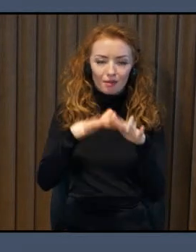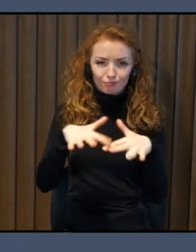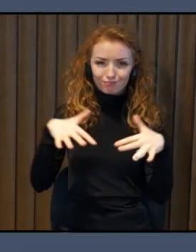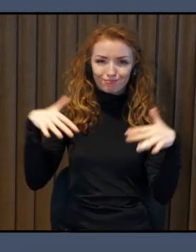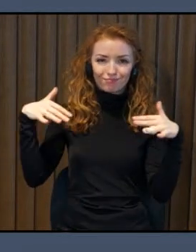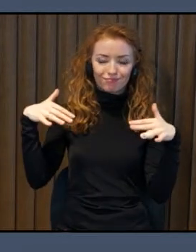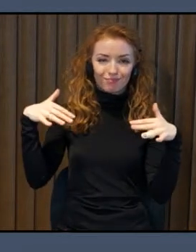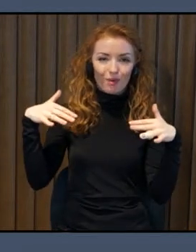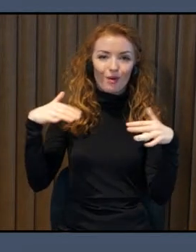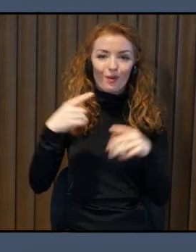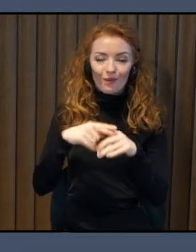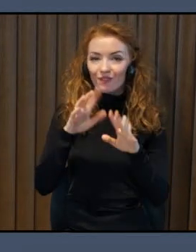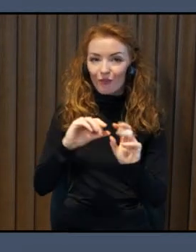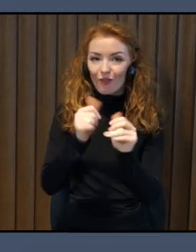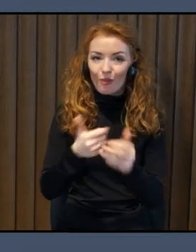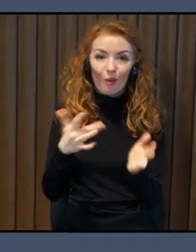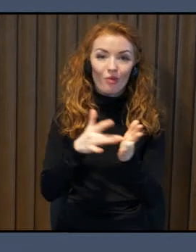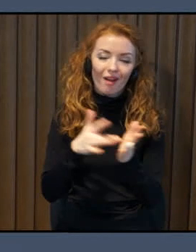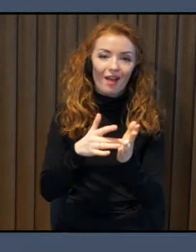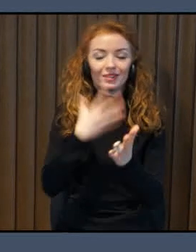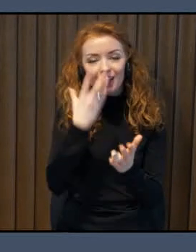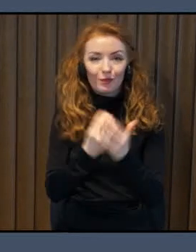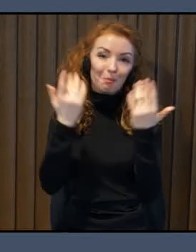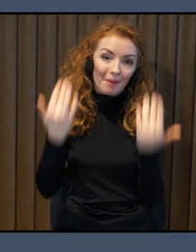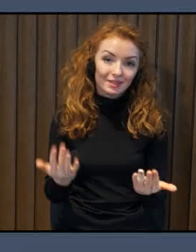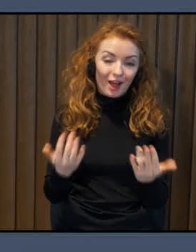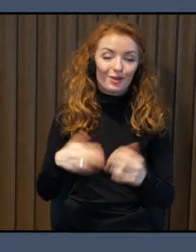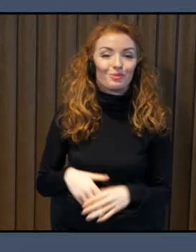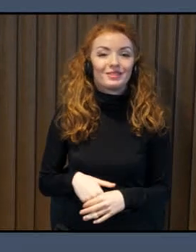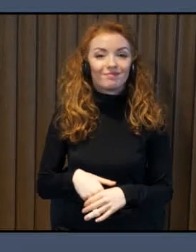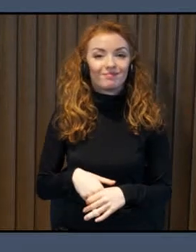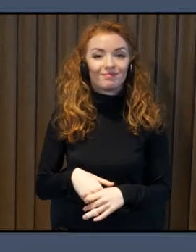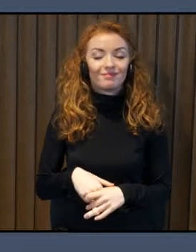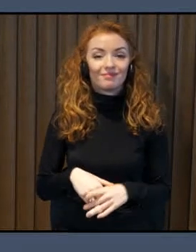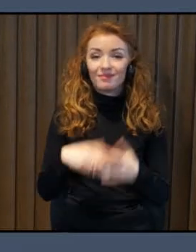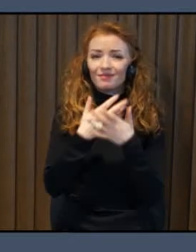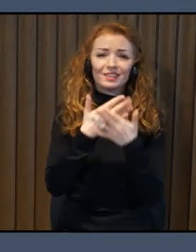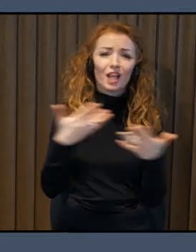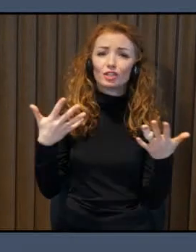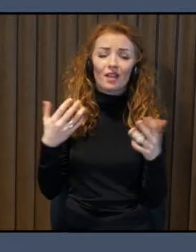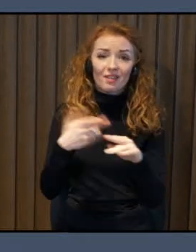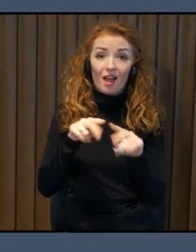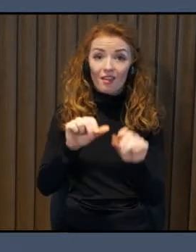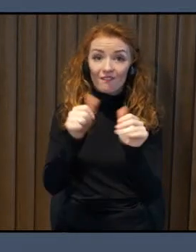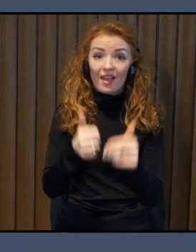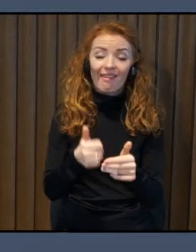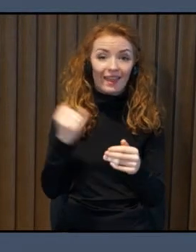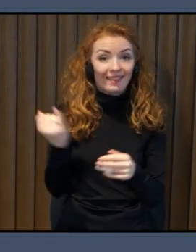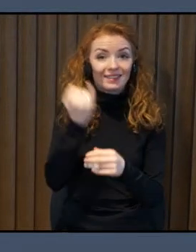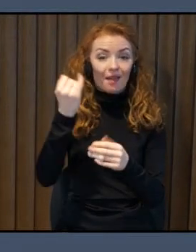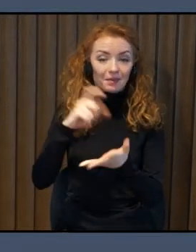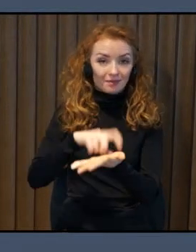interesting amphitheater where you can organize some events or